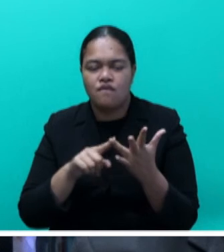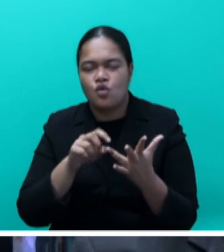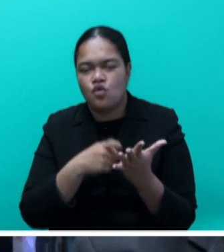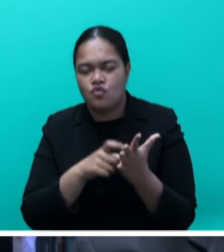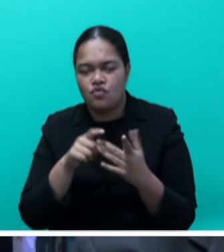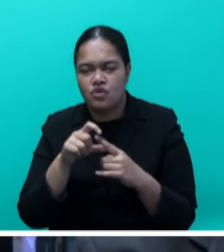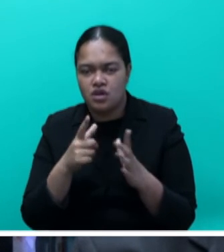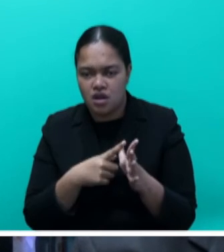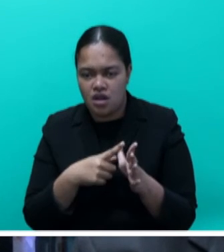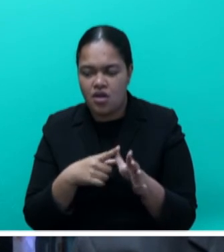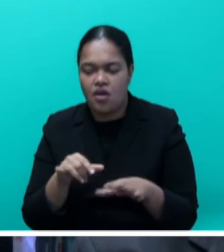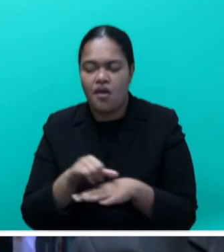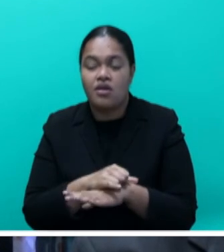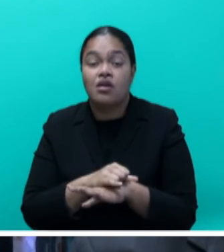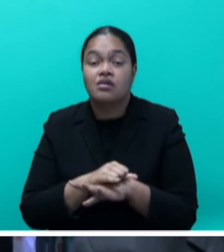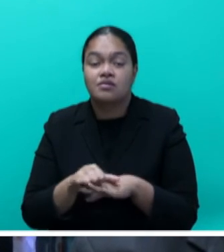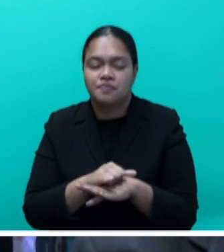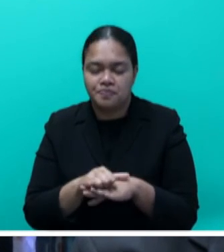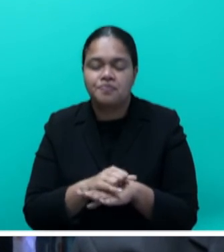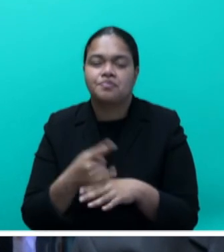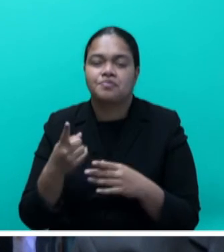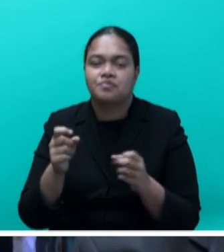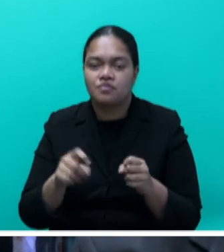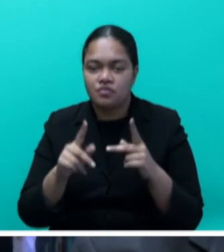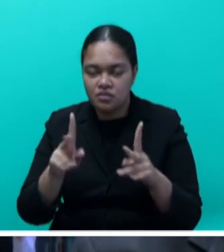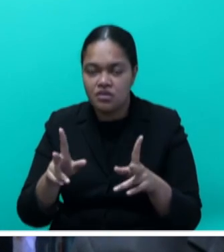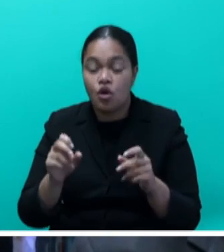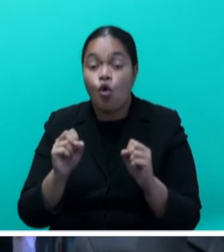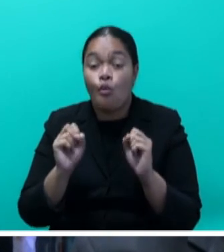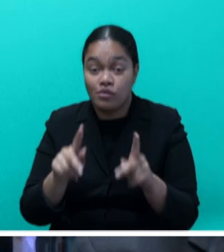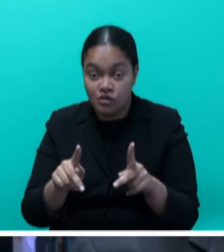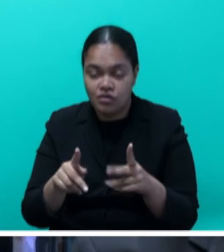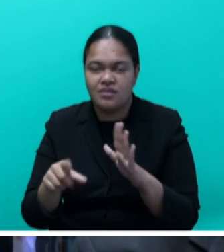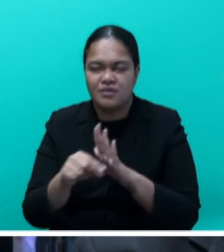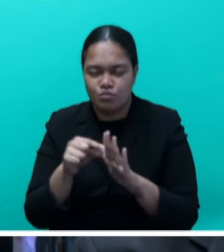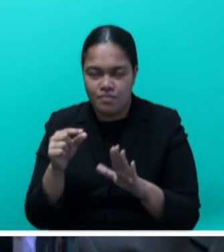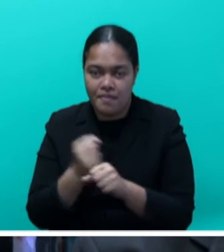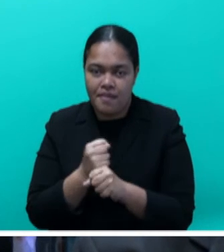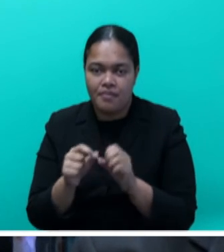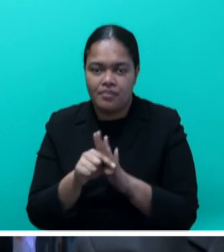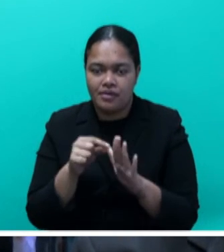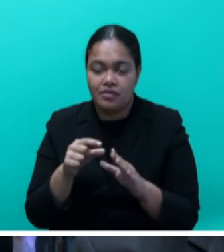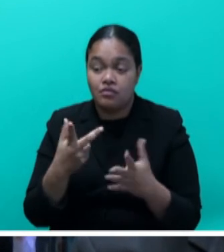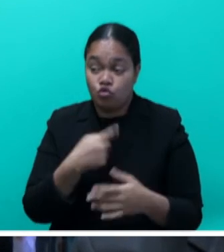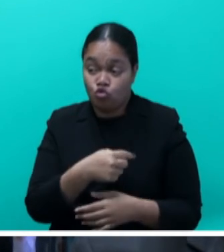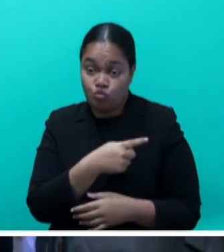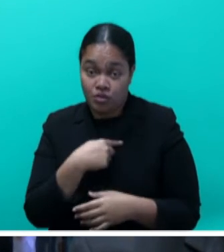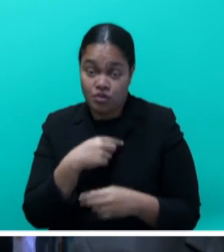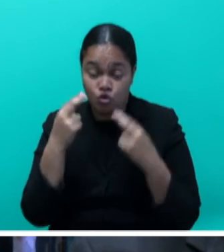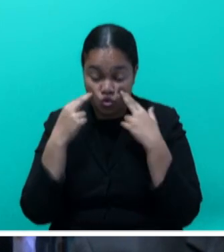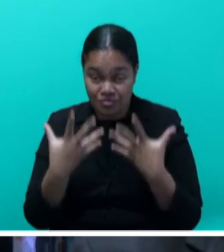sports, and potential sponsorship opportunities with major Dallas-based brands. As part of our commitment to providing a unique